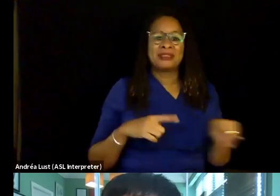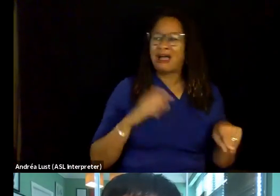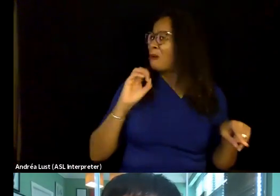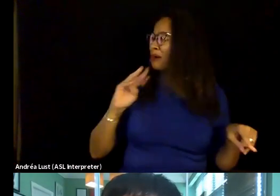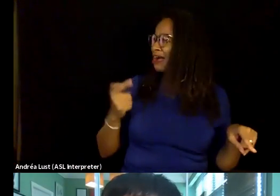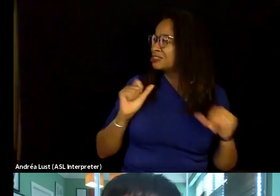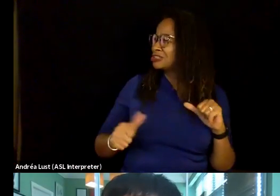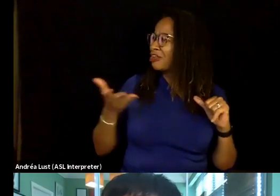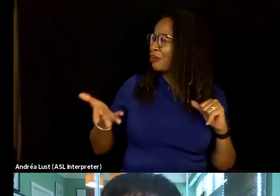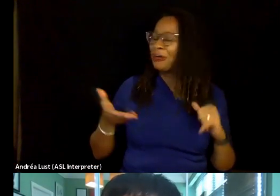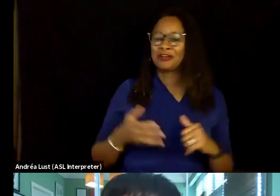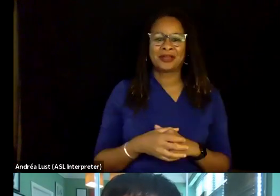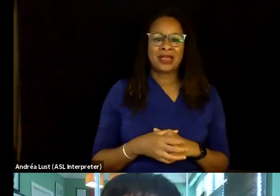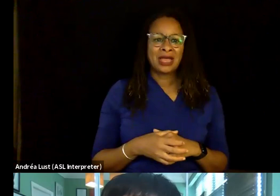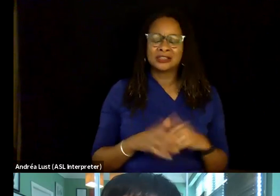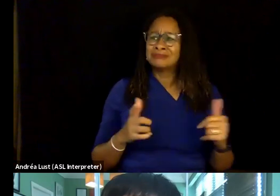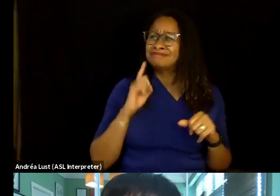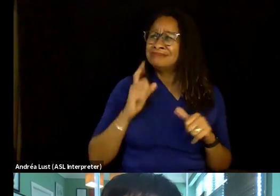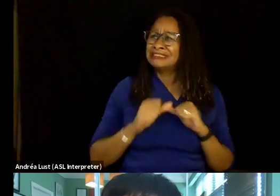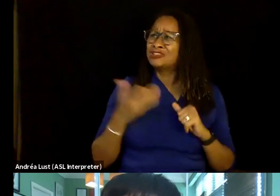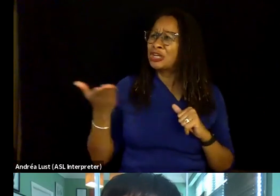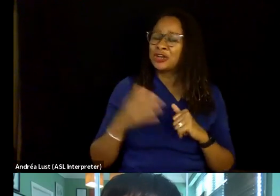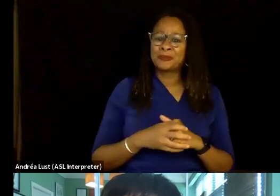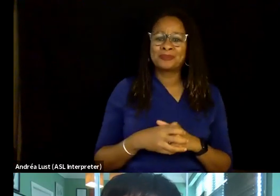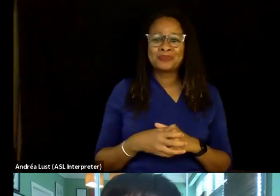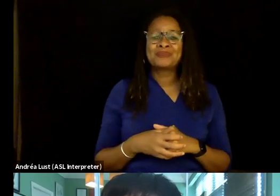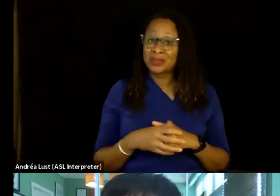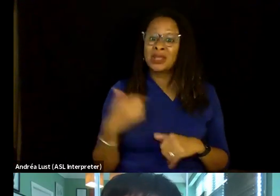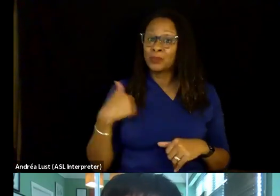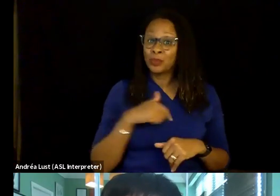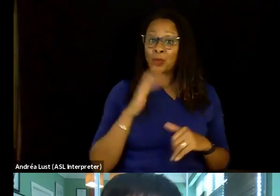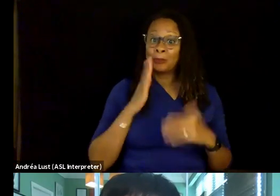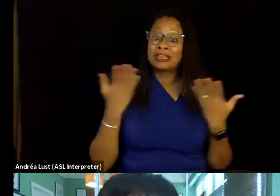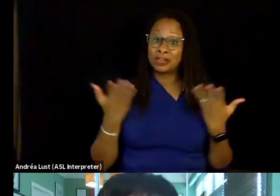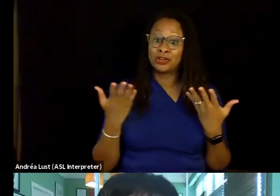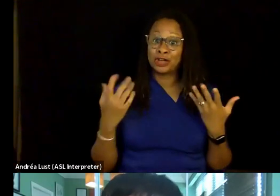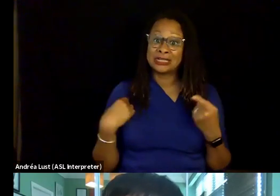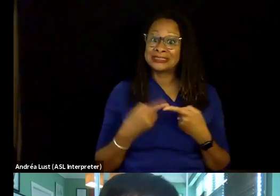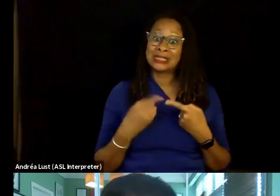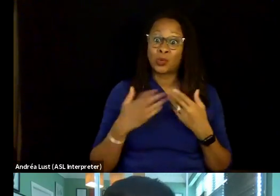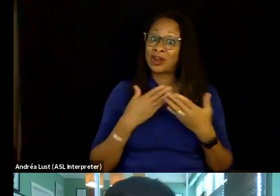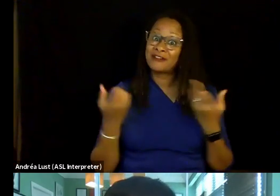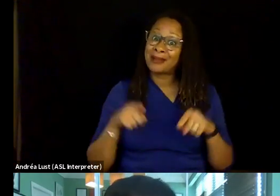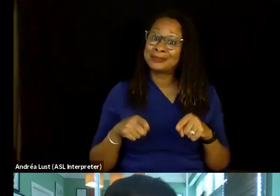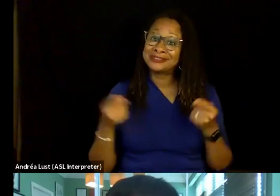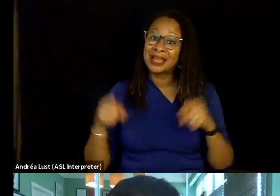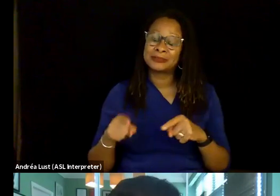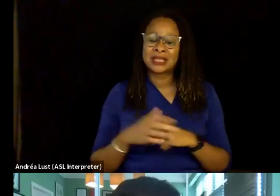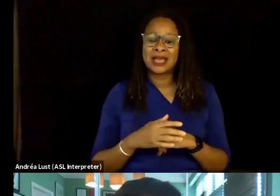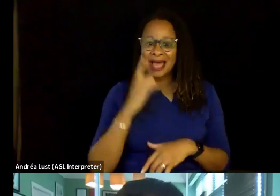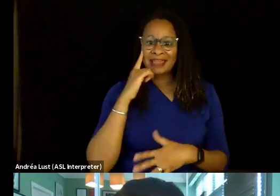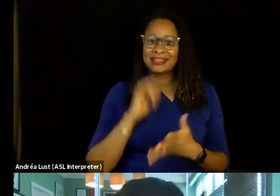were times when she'd look up and she's like, you're still here? I'm like, yes, Marie, we'll be here until whatever happens, happens. So I think that's